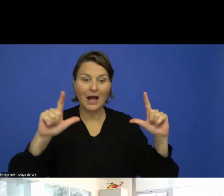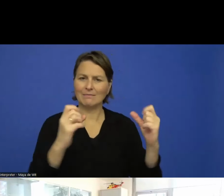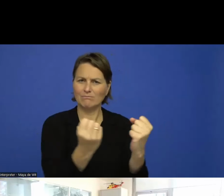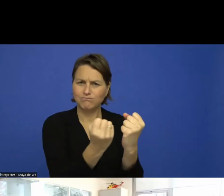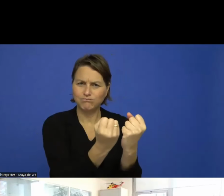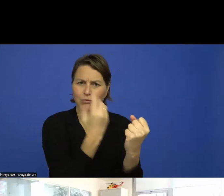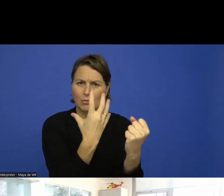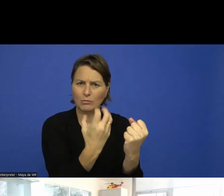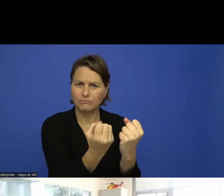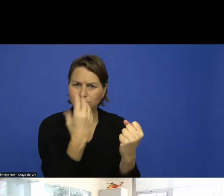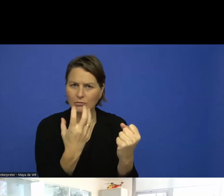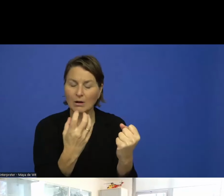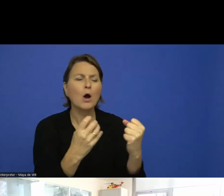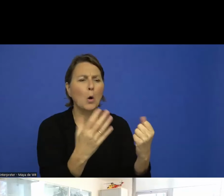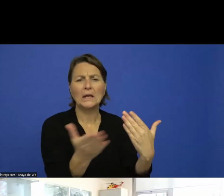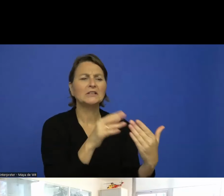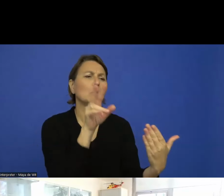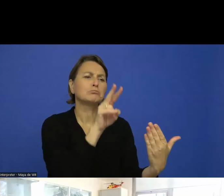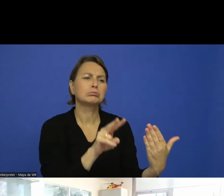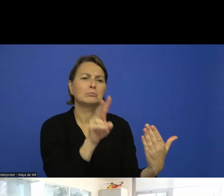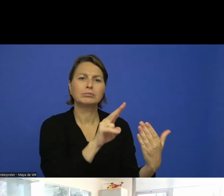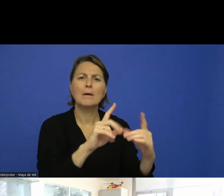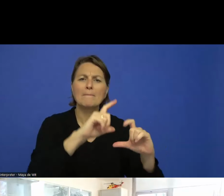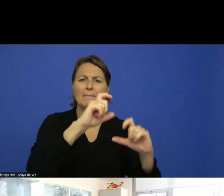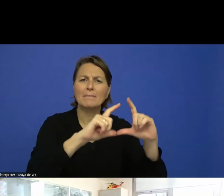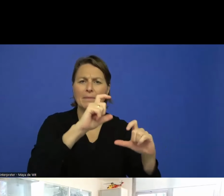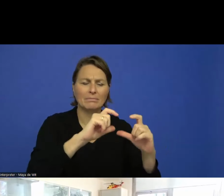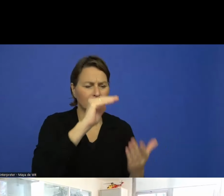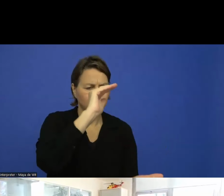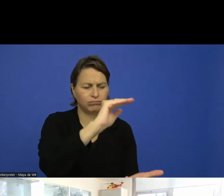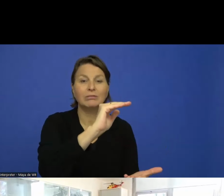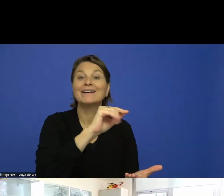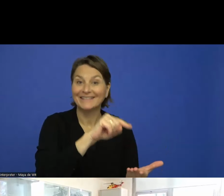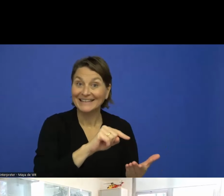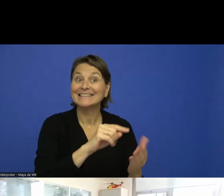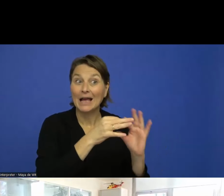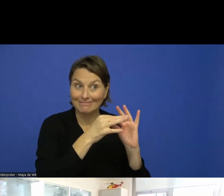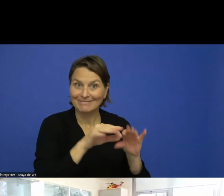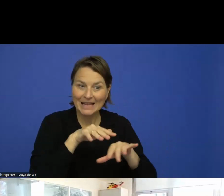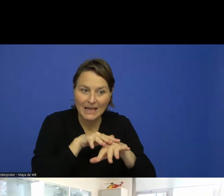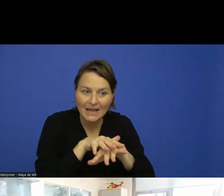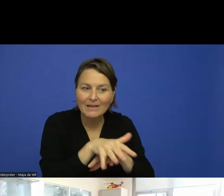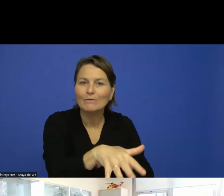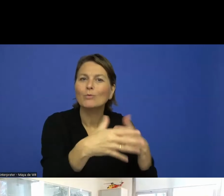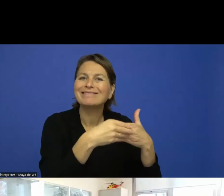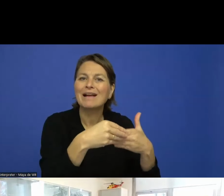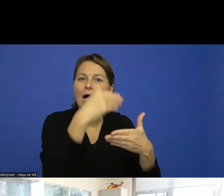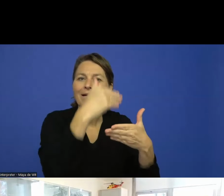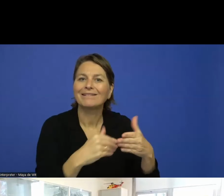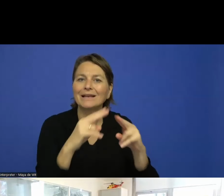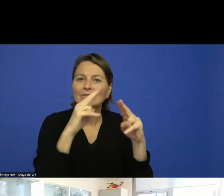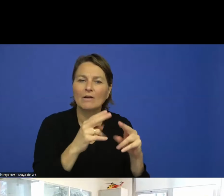what it says it is and how big it is. And this is now part of the international guidance, and it's changing the way we shop